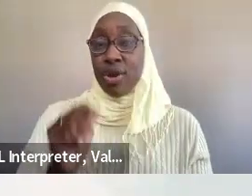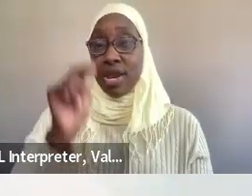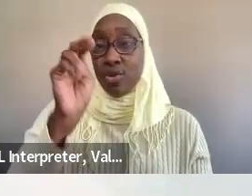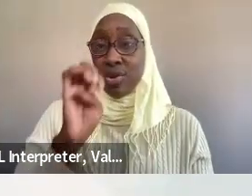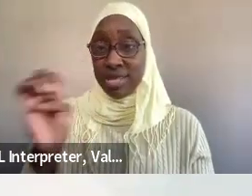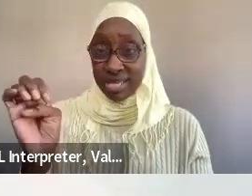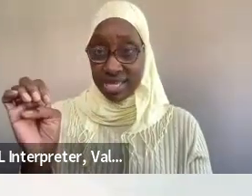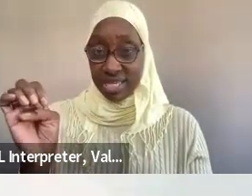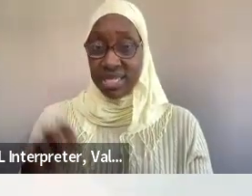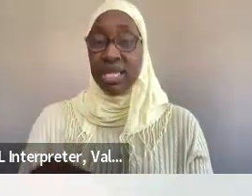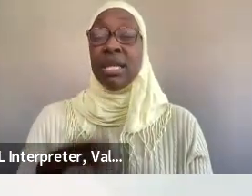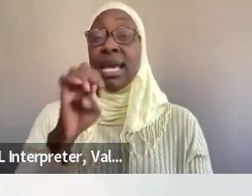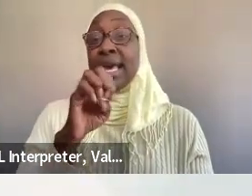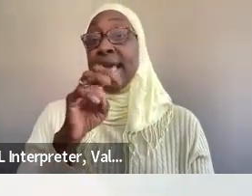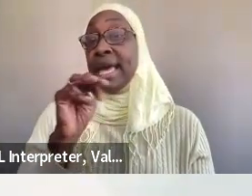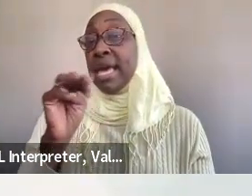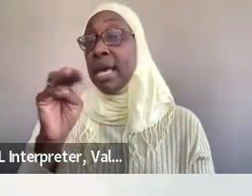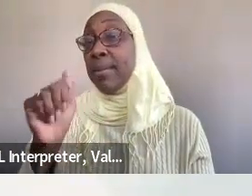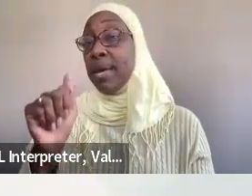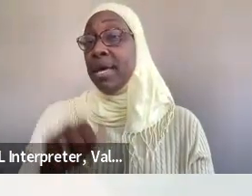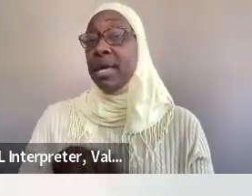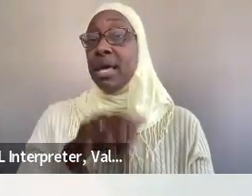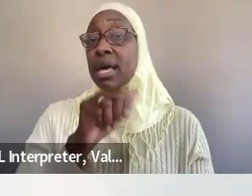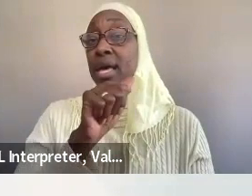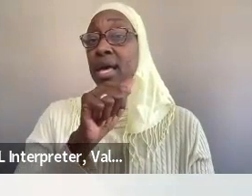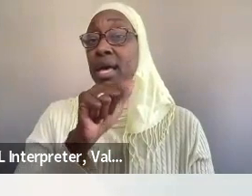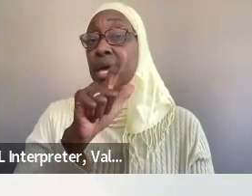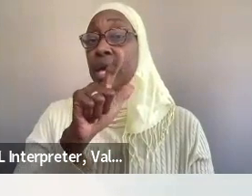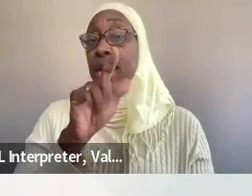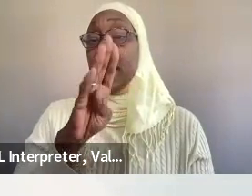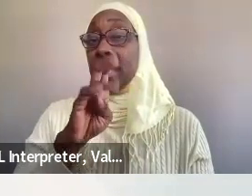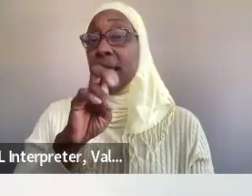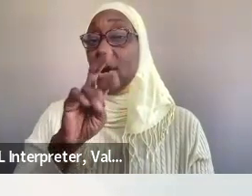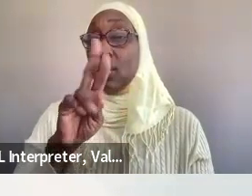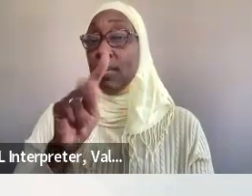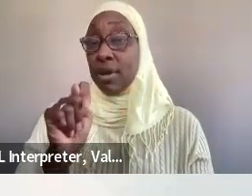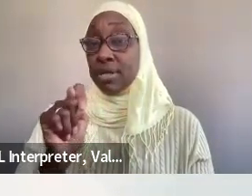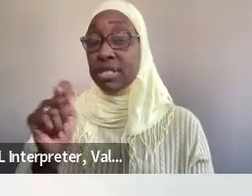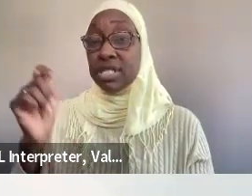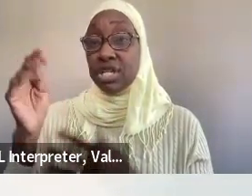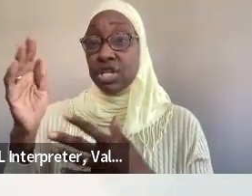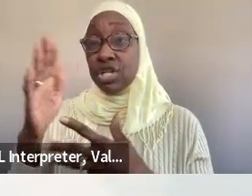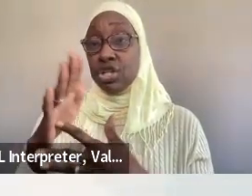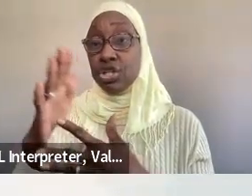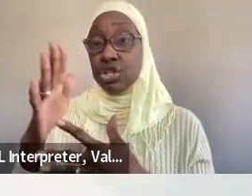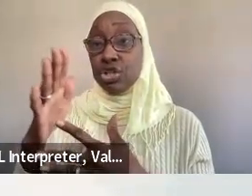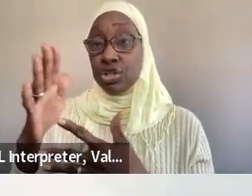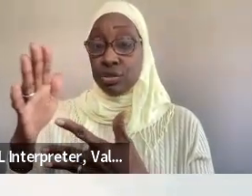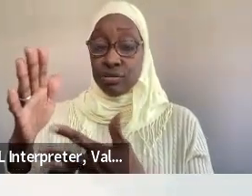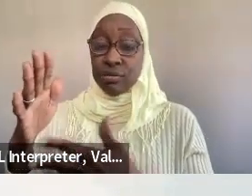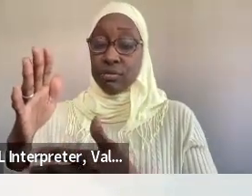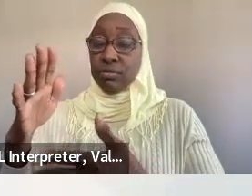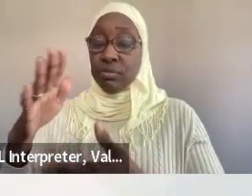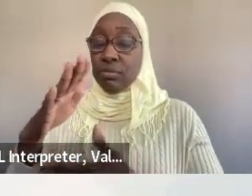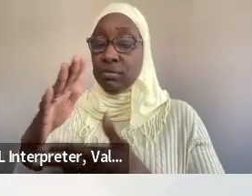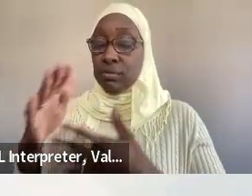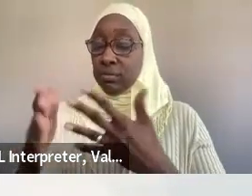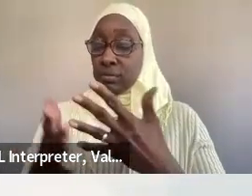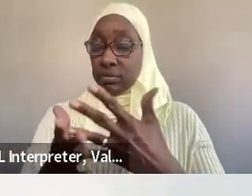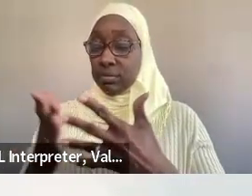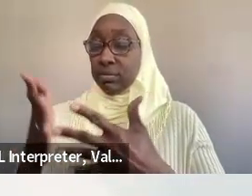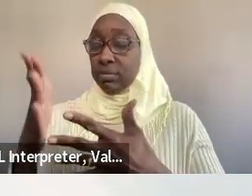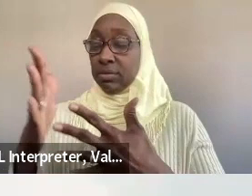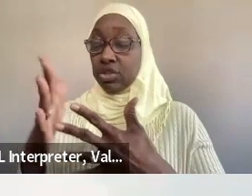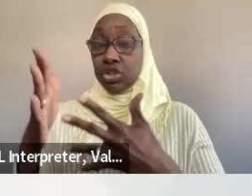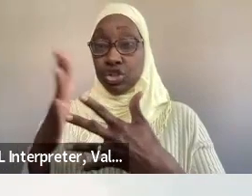hear from Emma Albert, who is a junior at Northeastern studying public health. She's a current president of